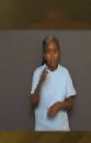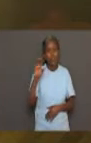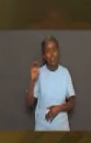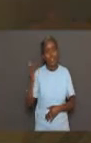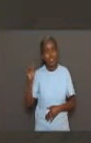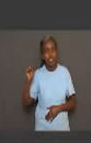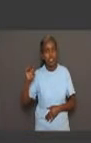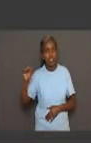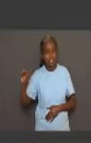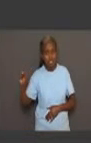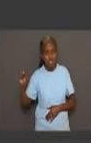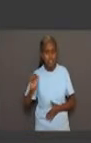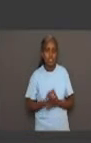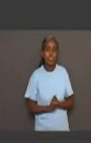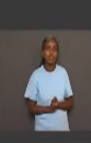cases?